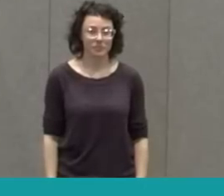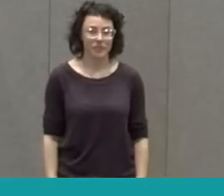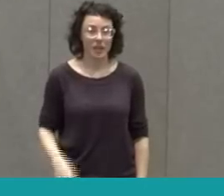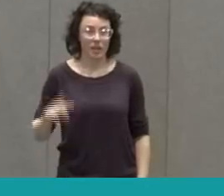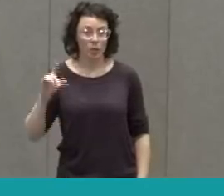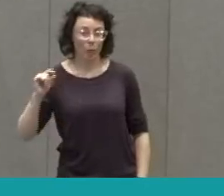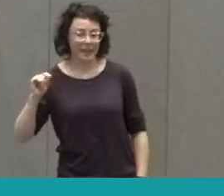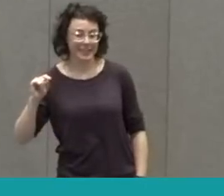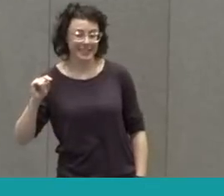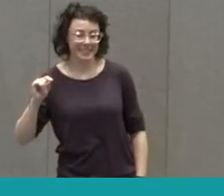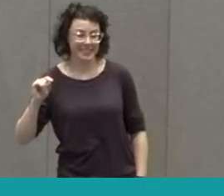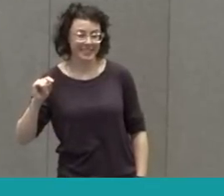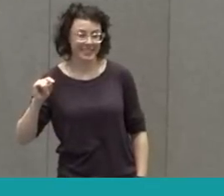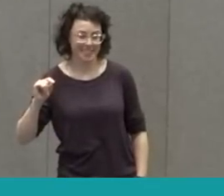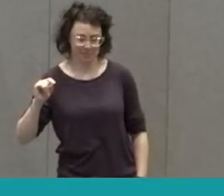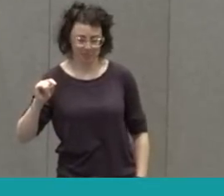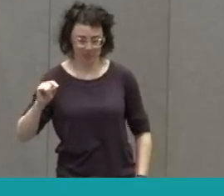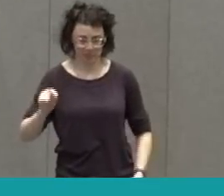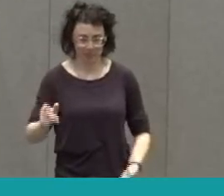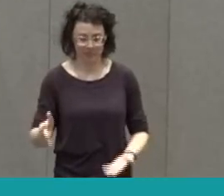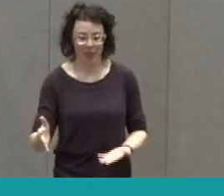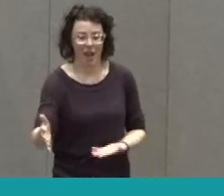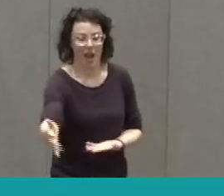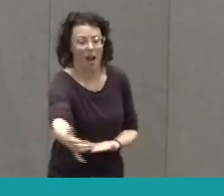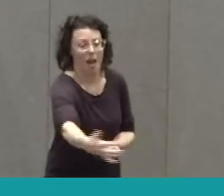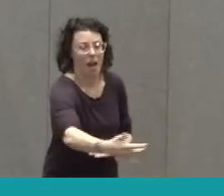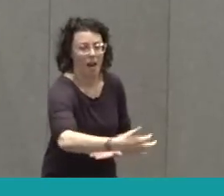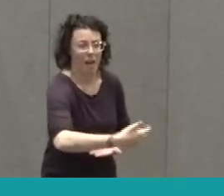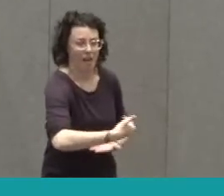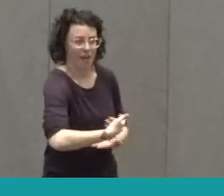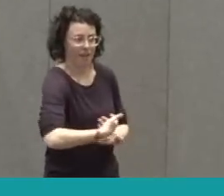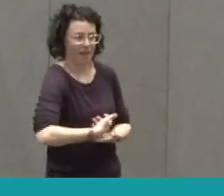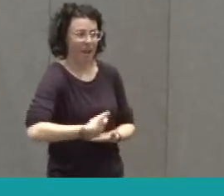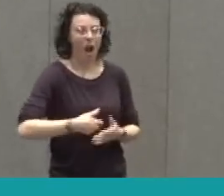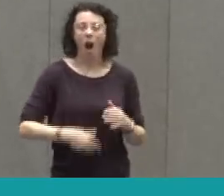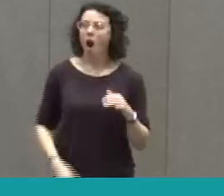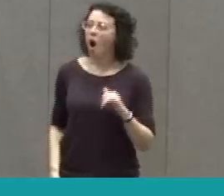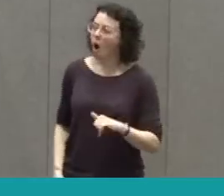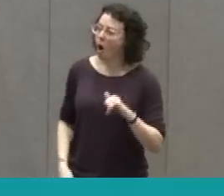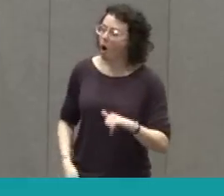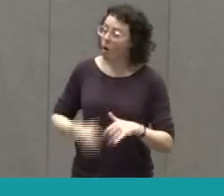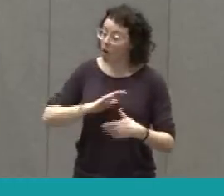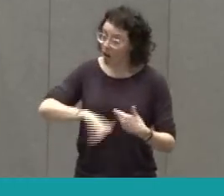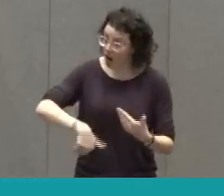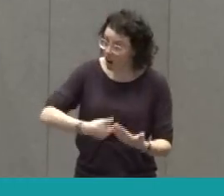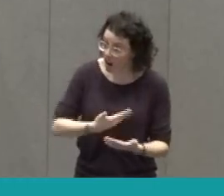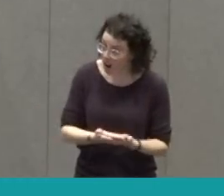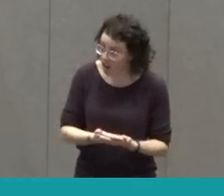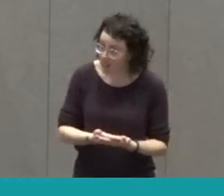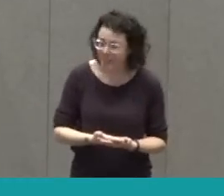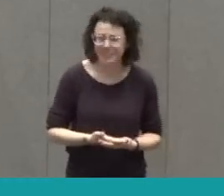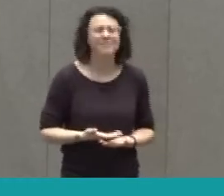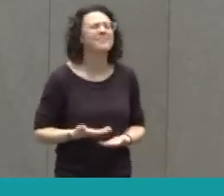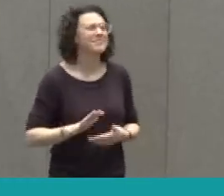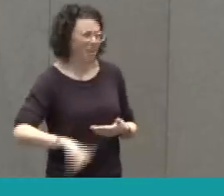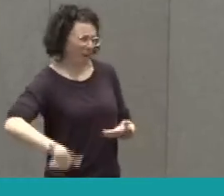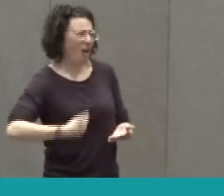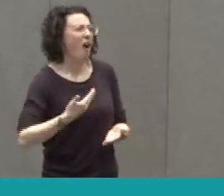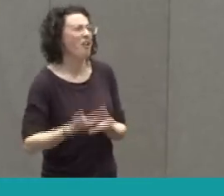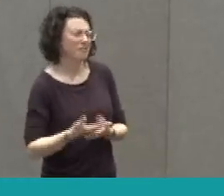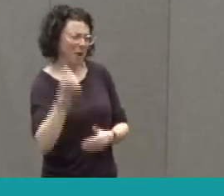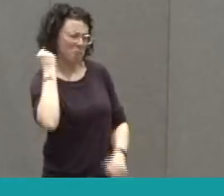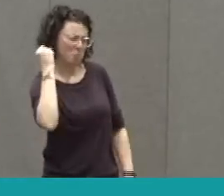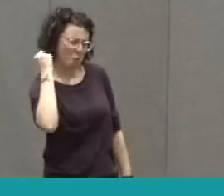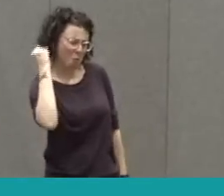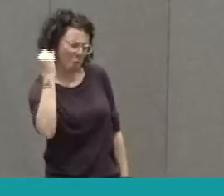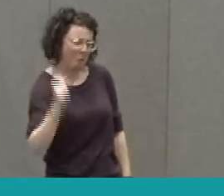20. That's correct. Oh, Yeah, you get the whole pile. I get all of them. Oh, okay.